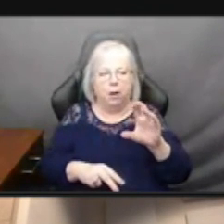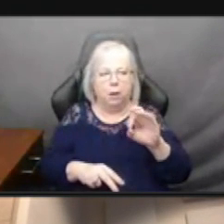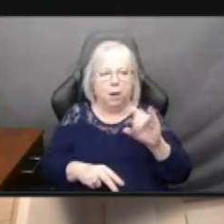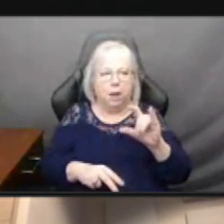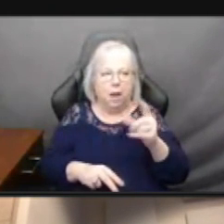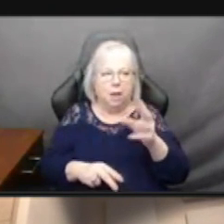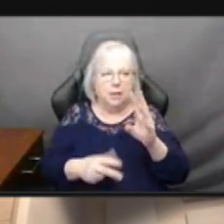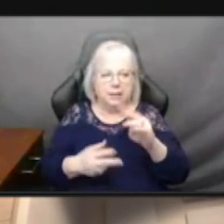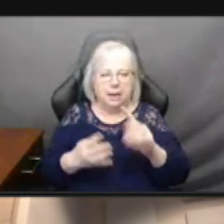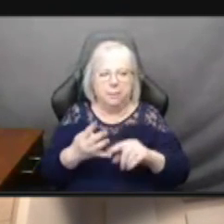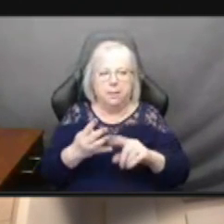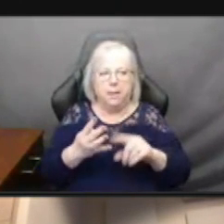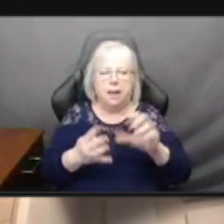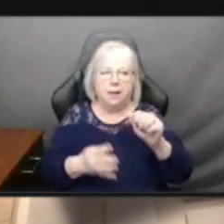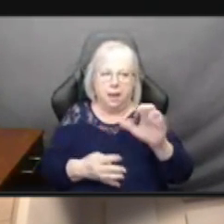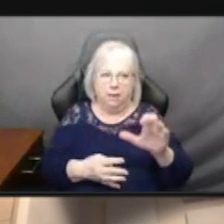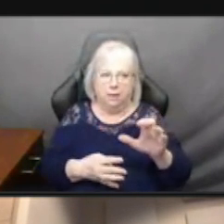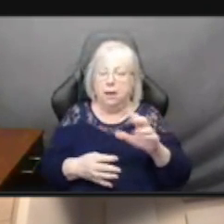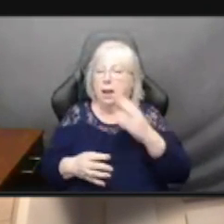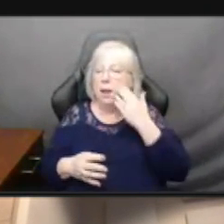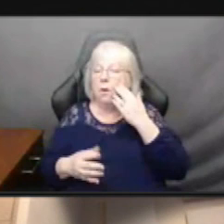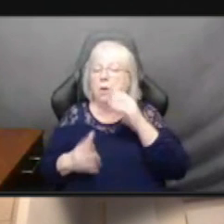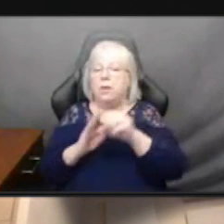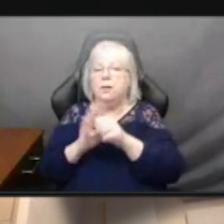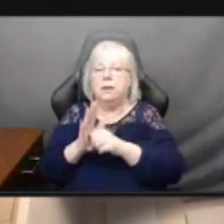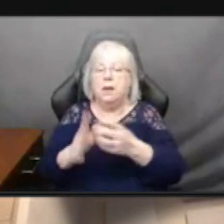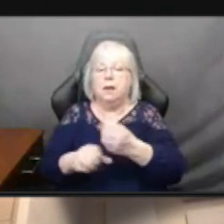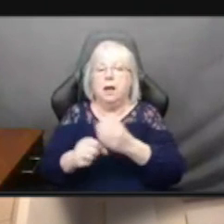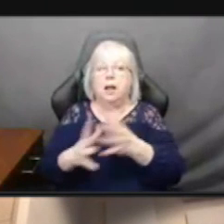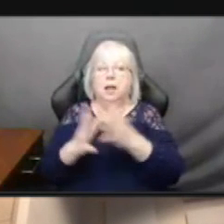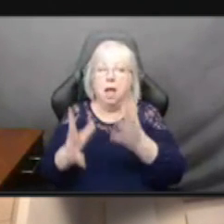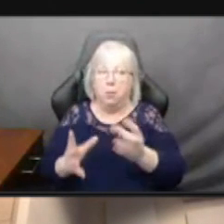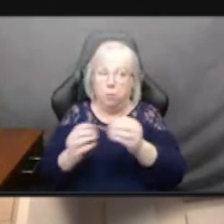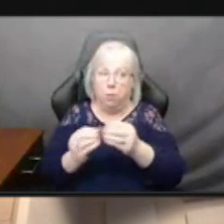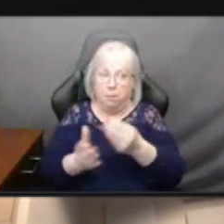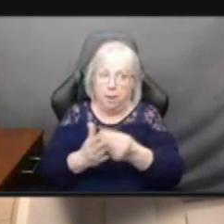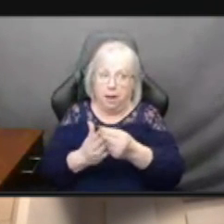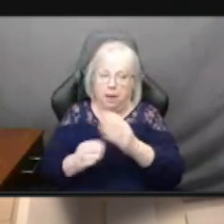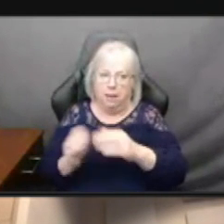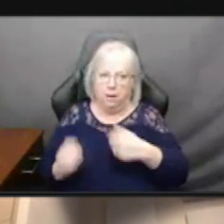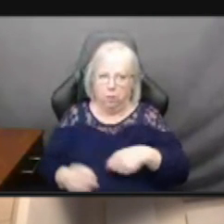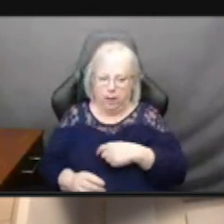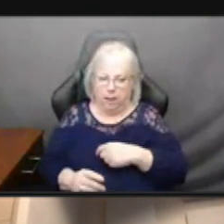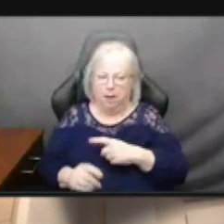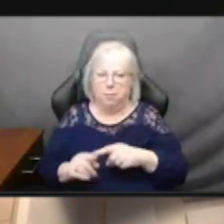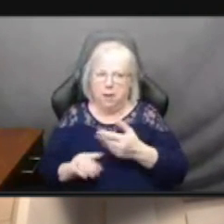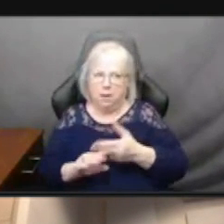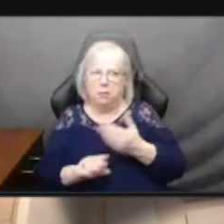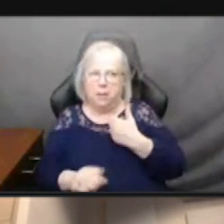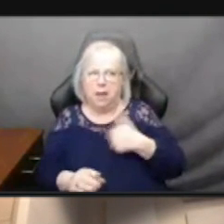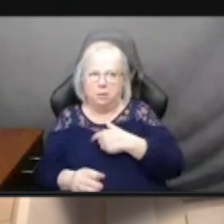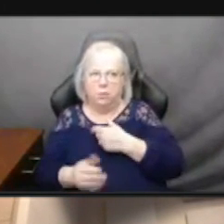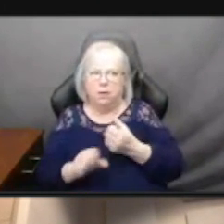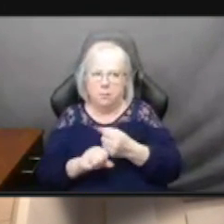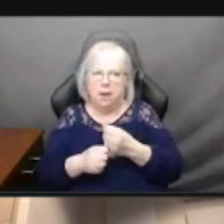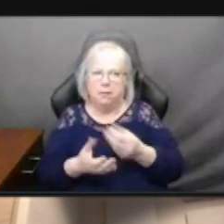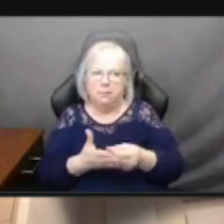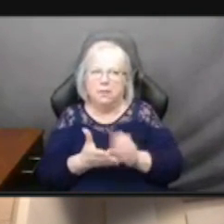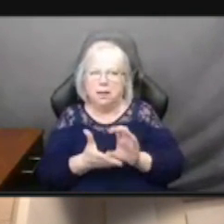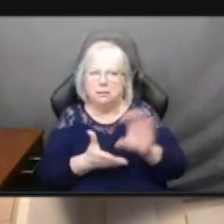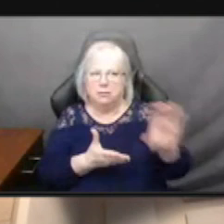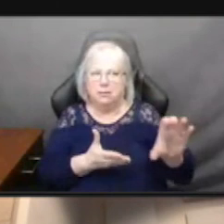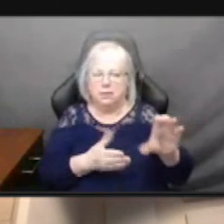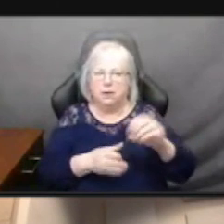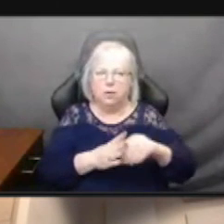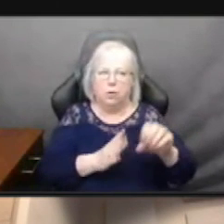that the state got a lot more money than we did, but we have in the past made an allocation to the state fairgrounds. I believe in 2011, we